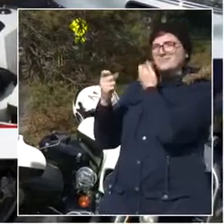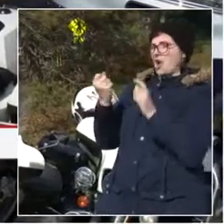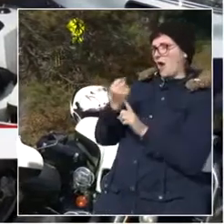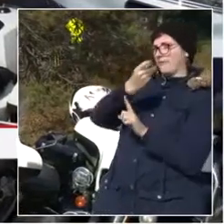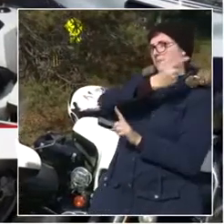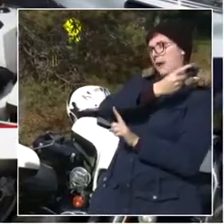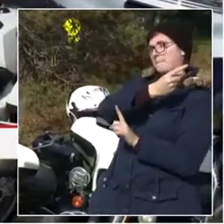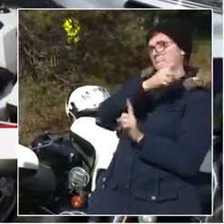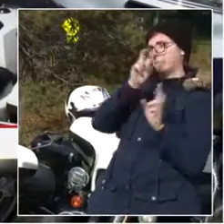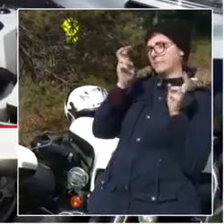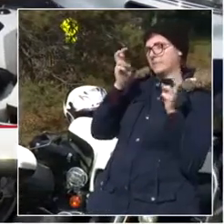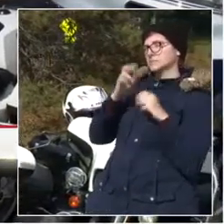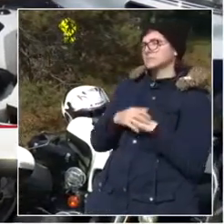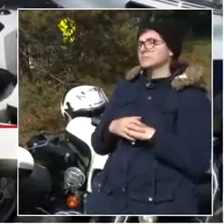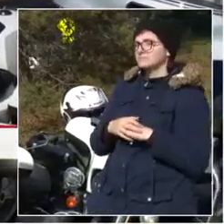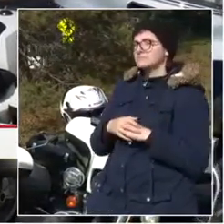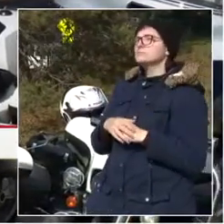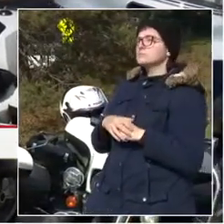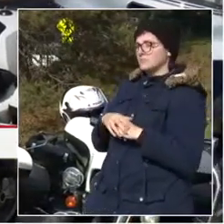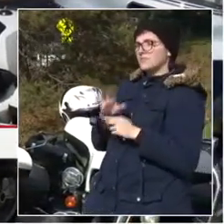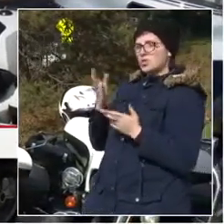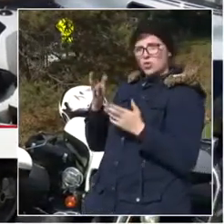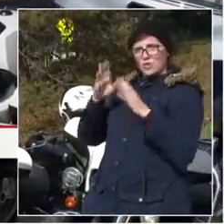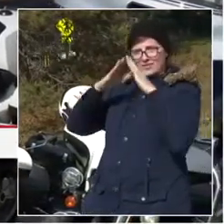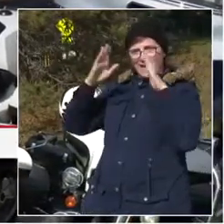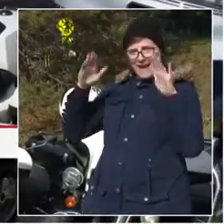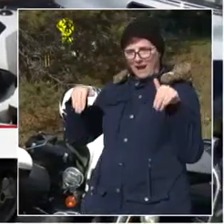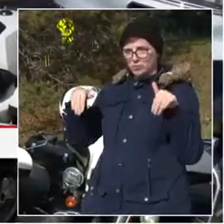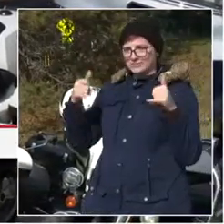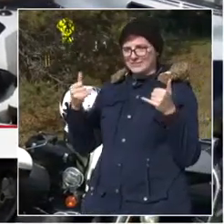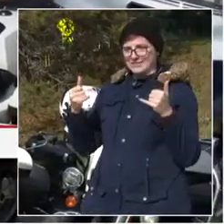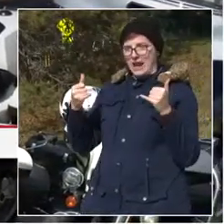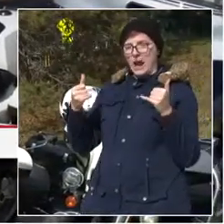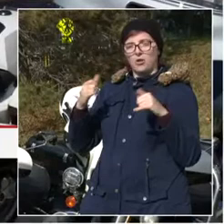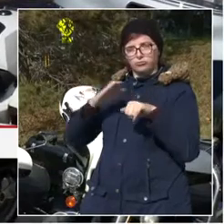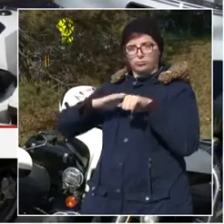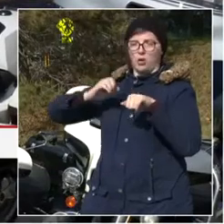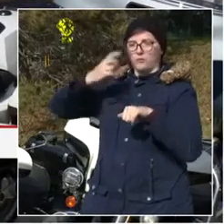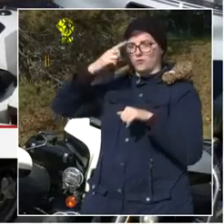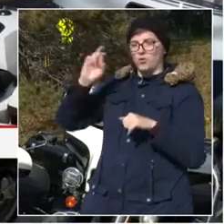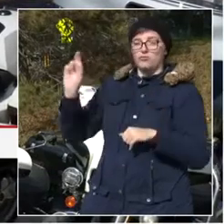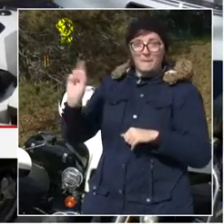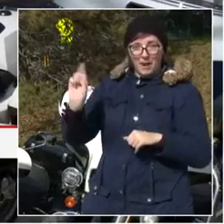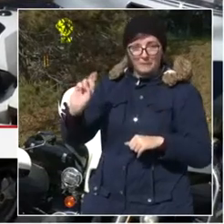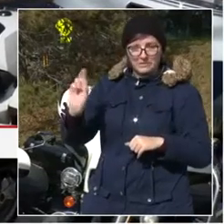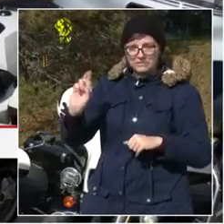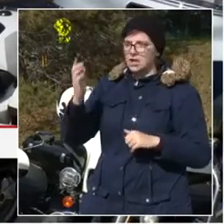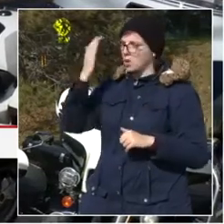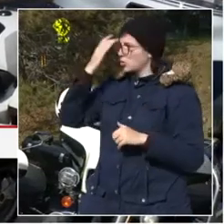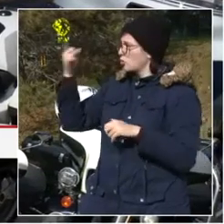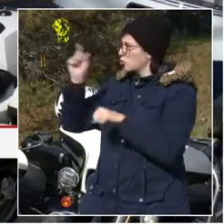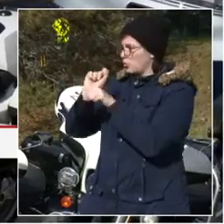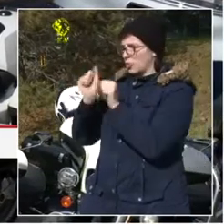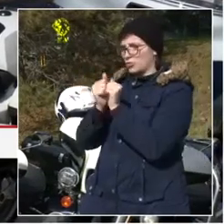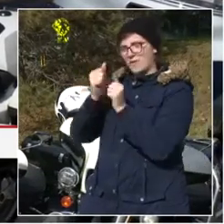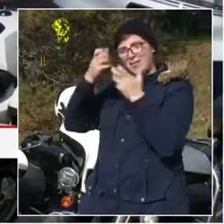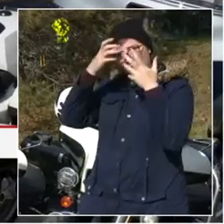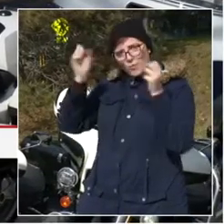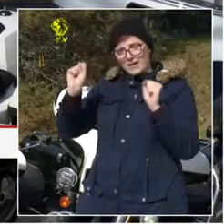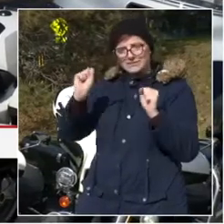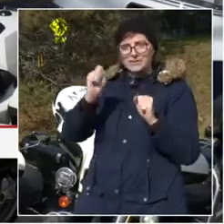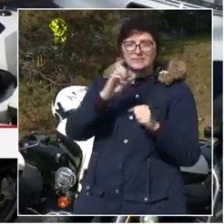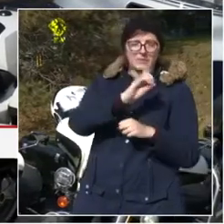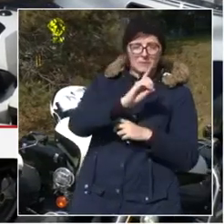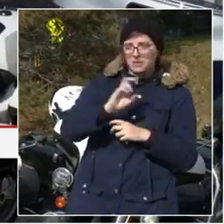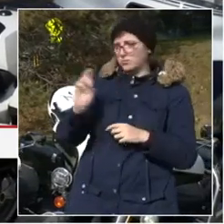Okay. The House has now been called for the Republicans. I know you've worked with presidents from both parties. You've worked with Houses and Senates in